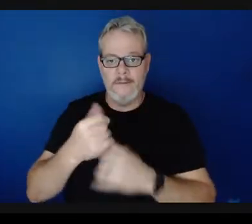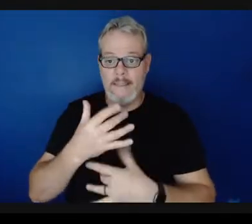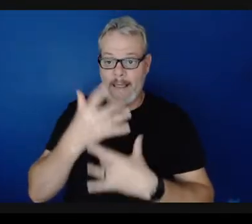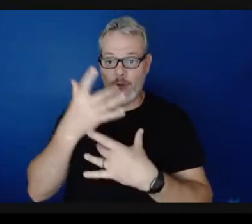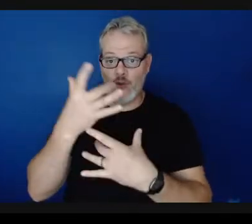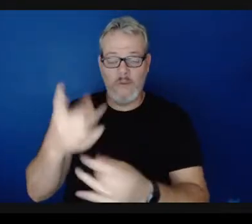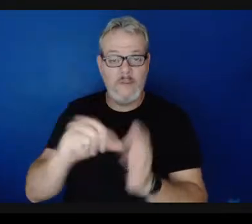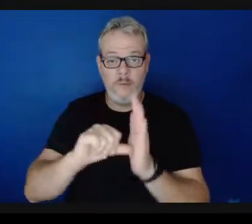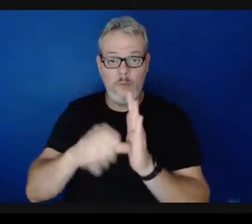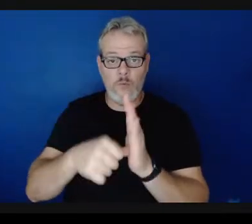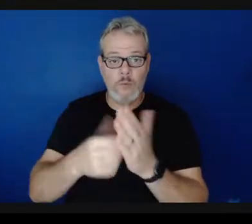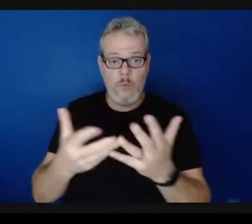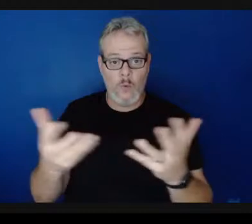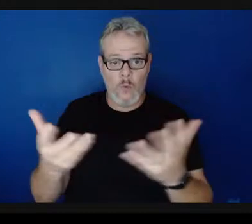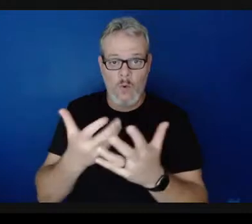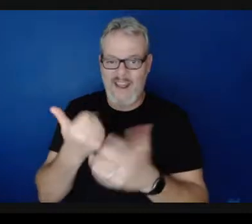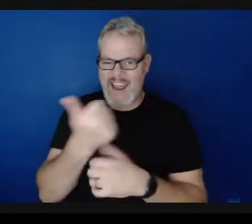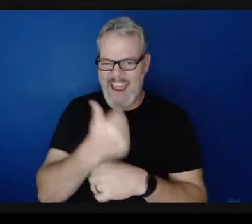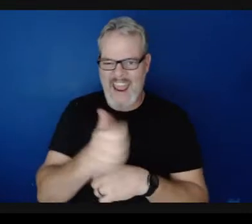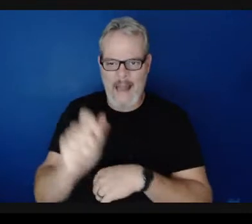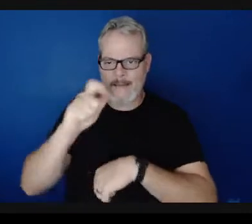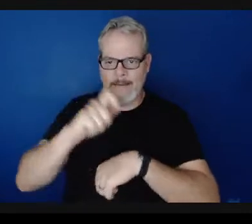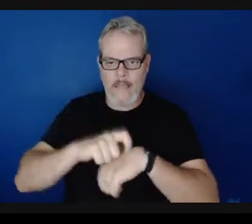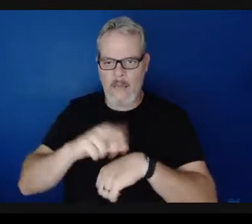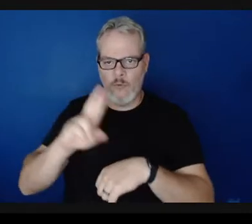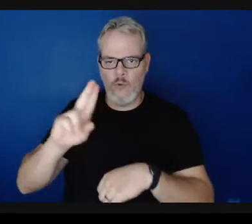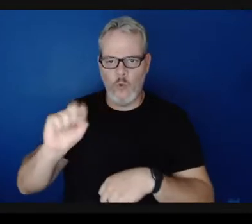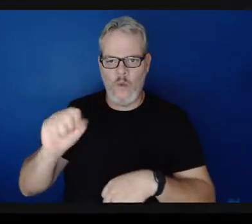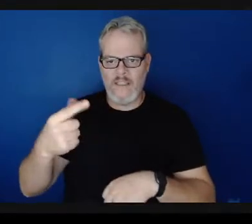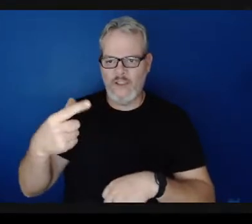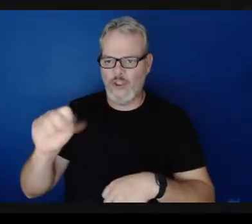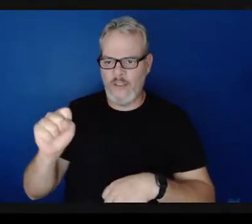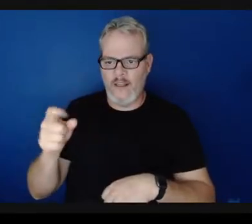that, whenever any USGS, they basically